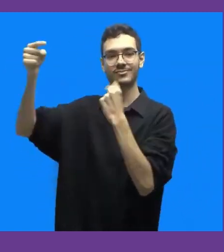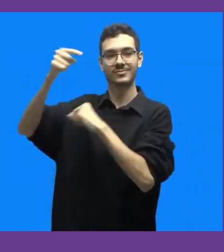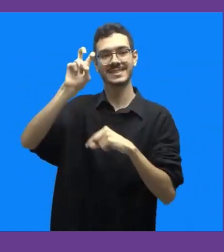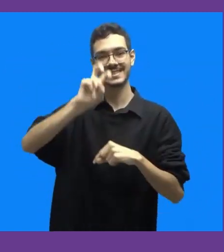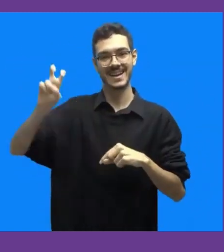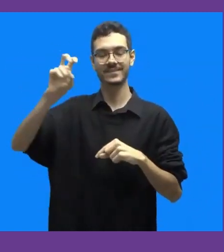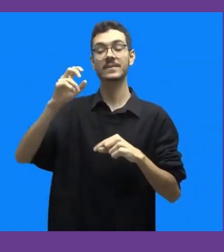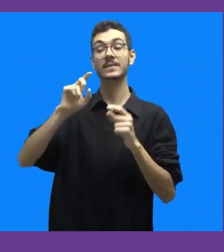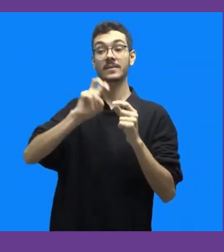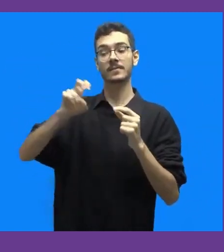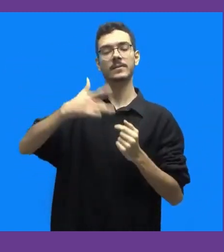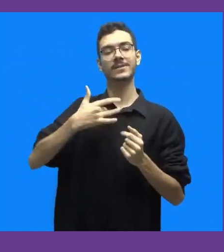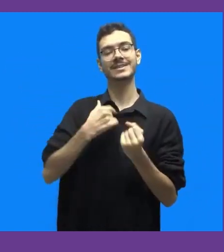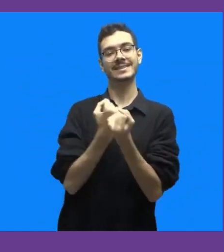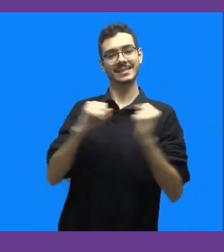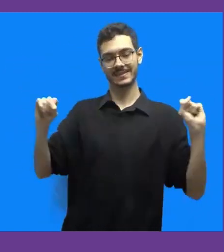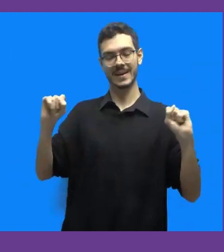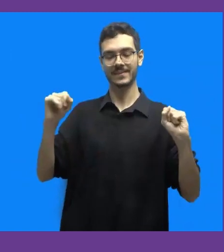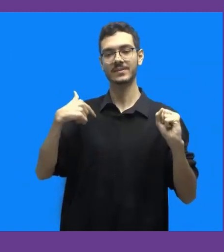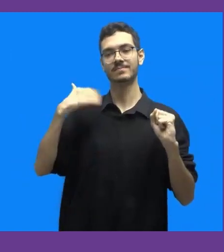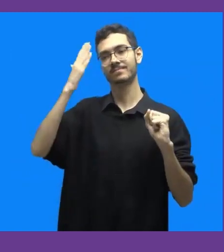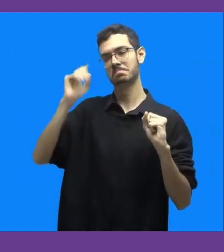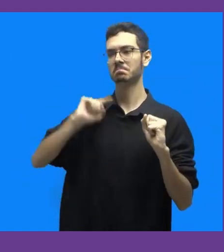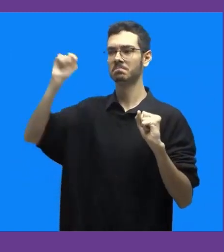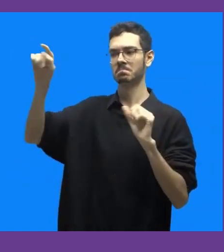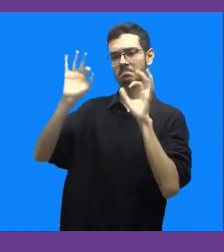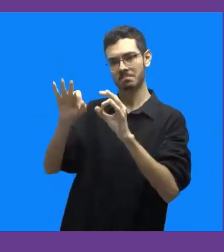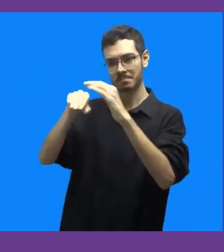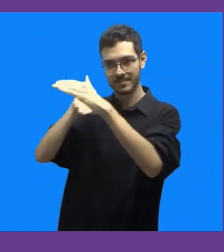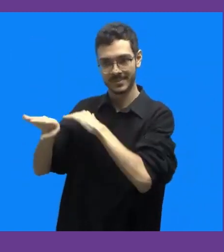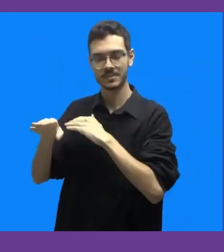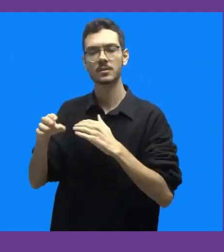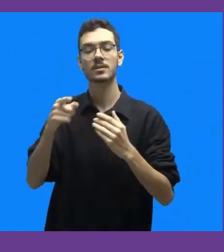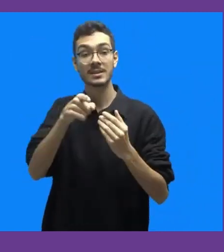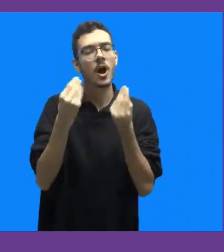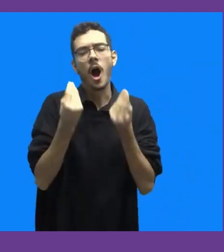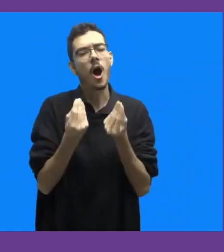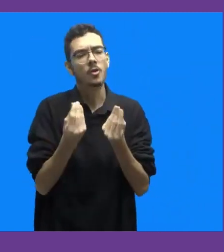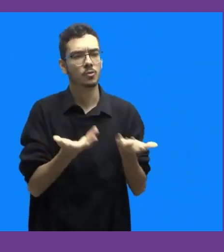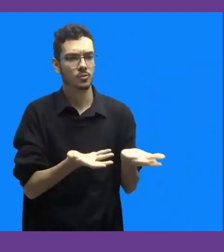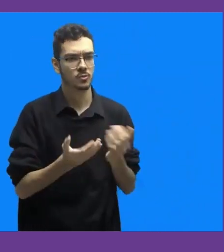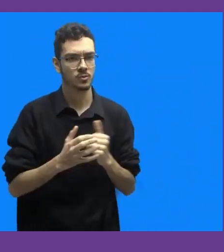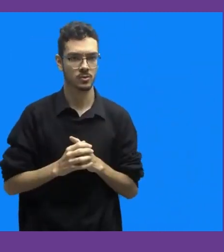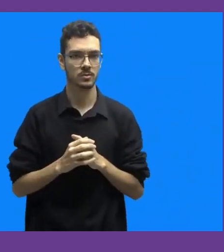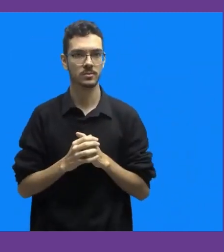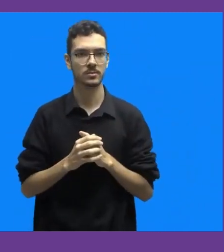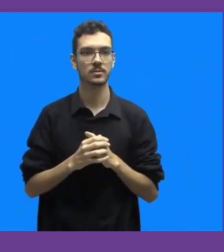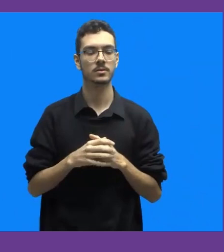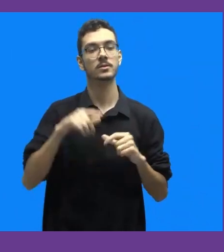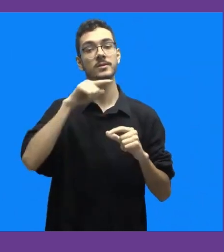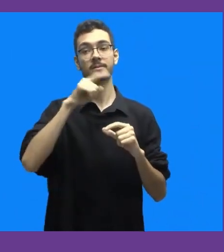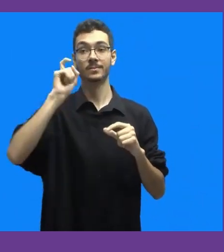of the main things is working more closely together, having more opportunities like this to